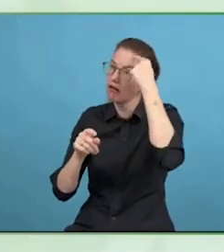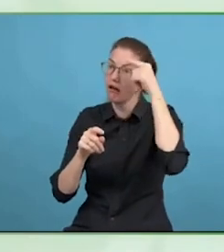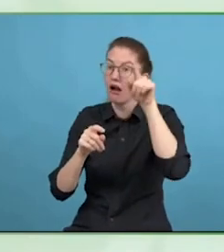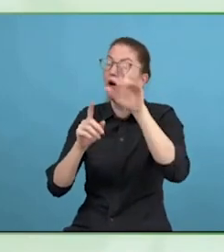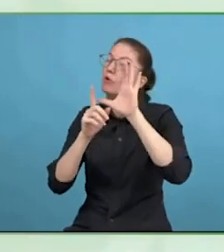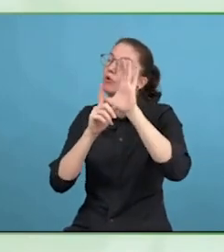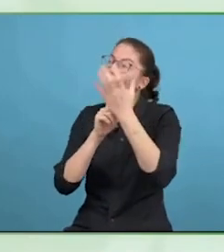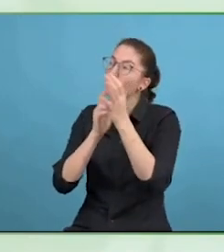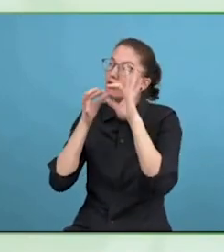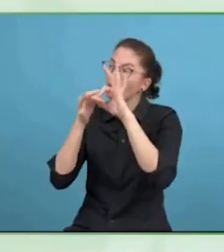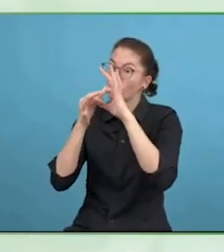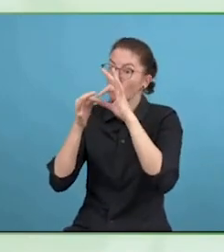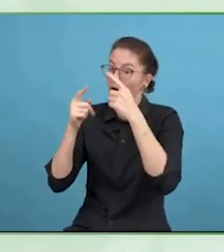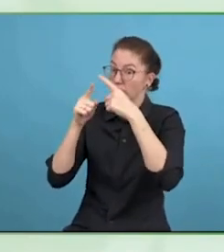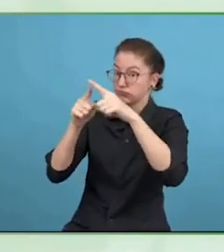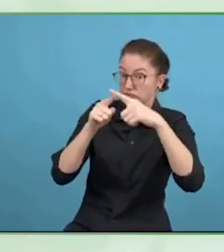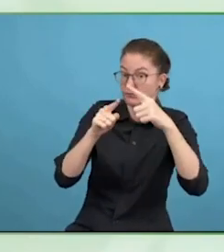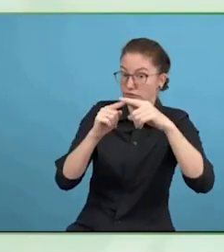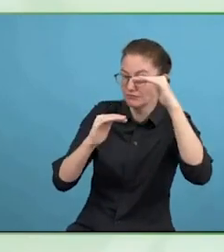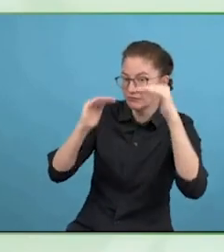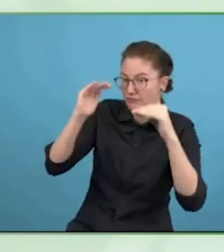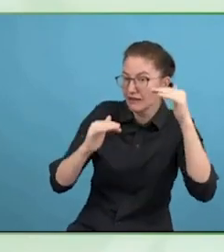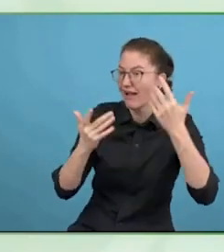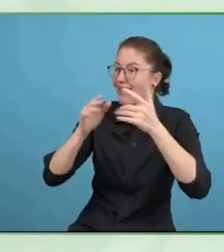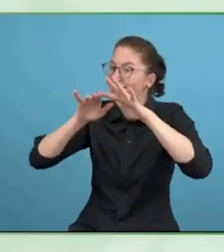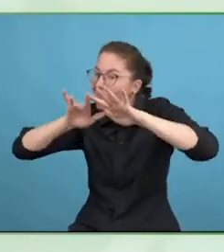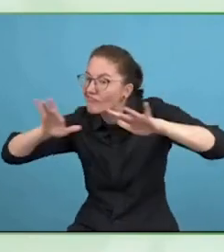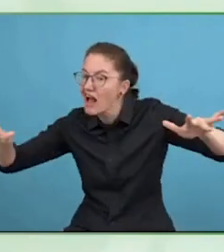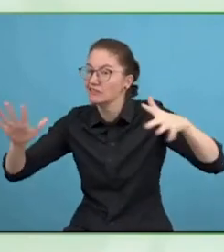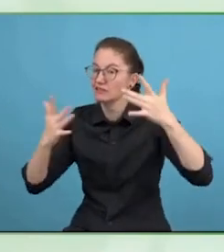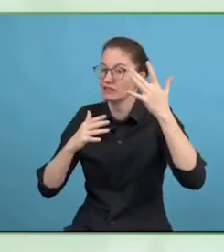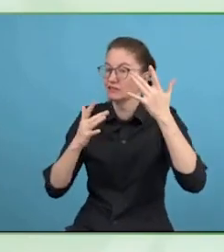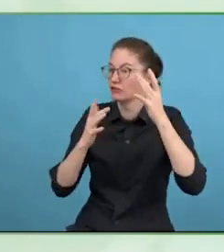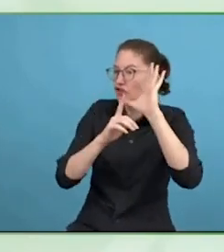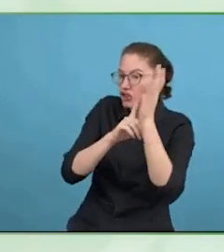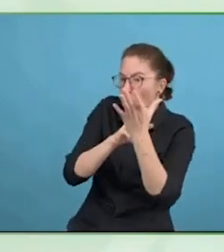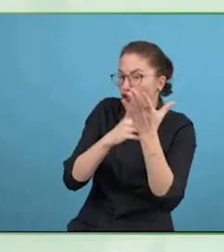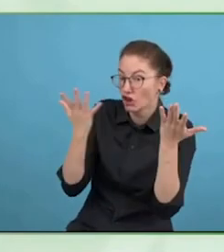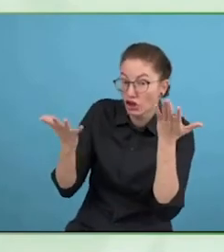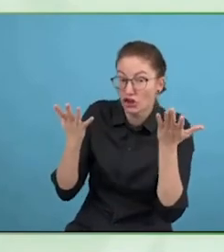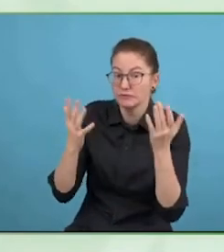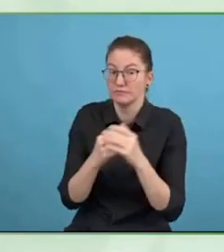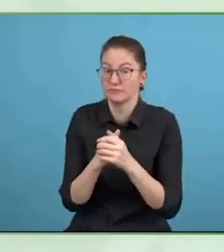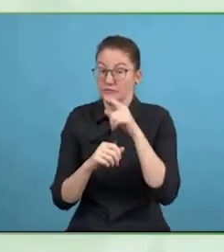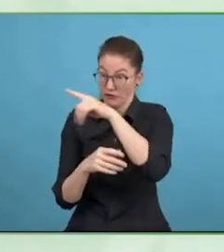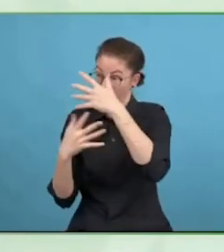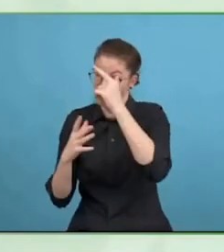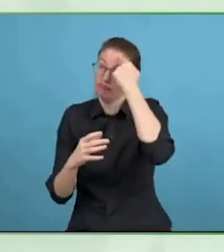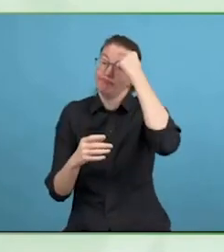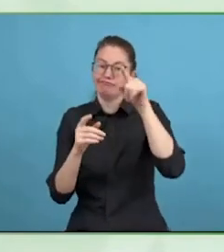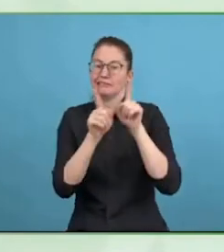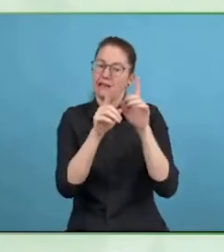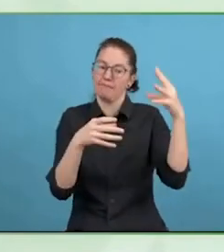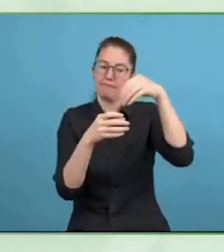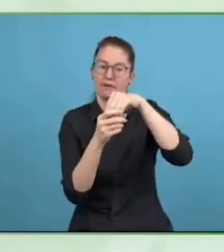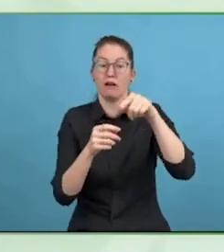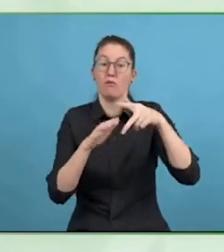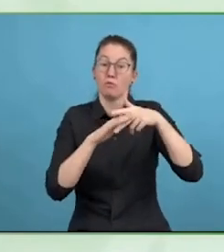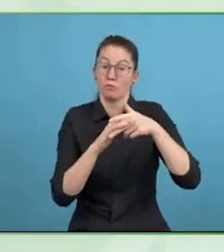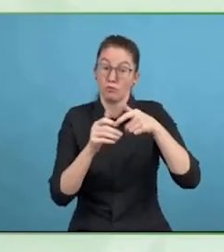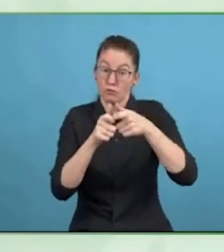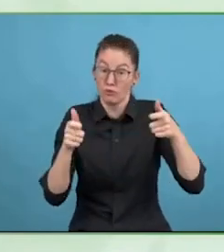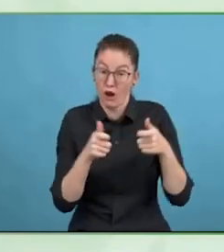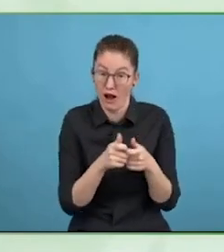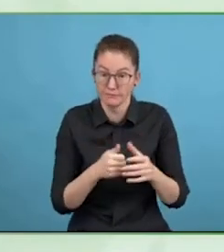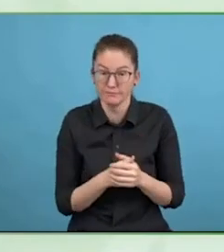about a very respectful approach to different views, to different cultures.